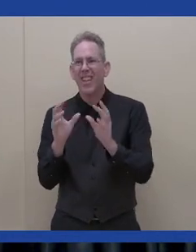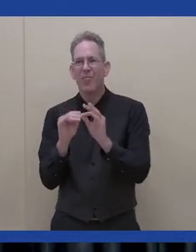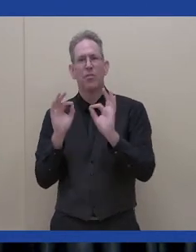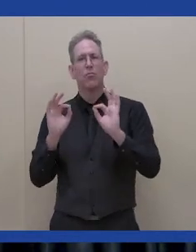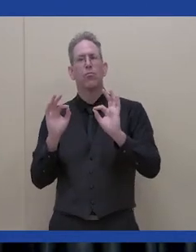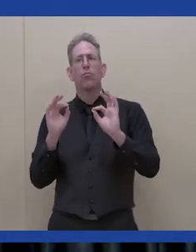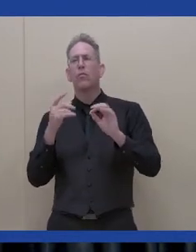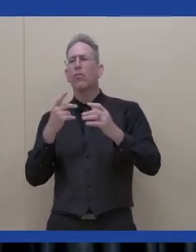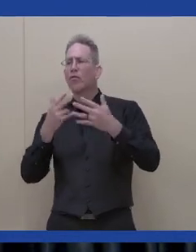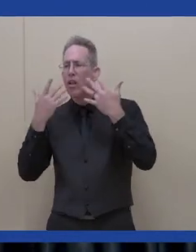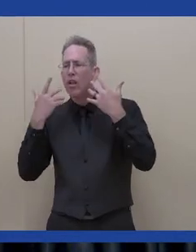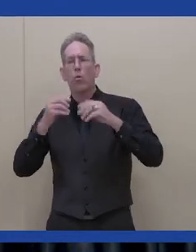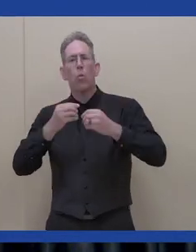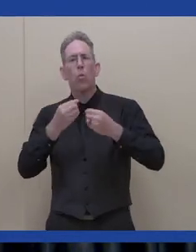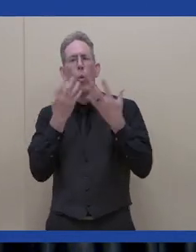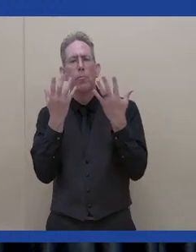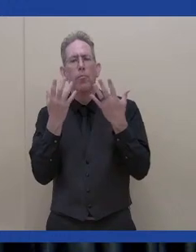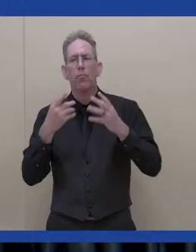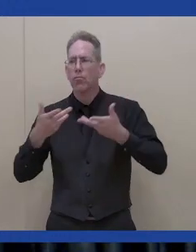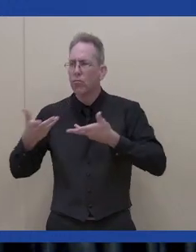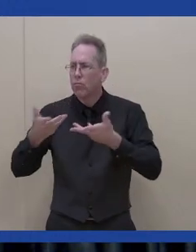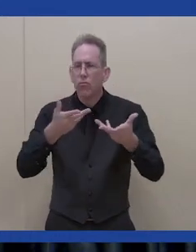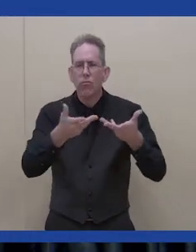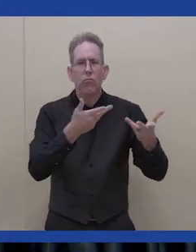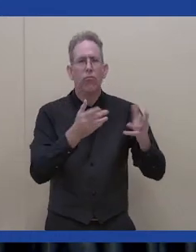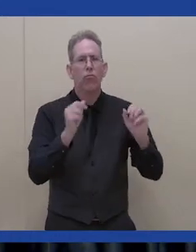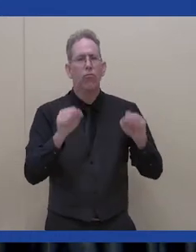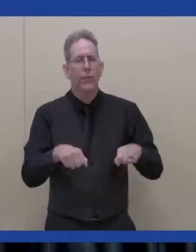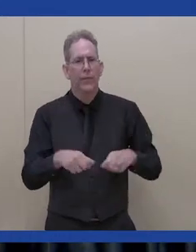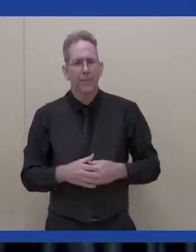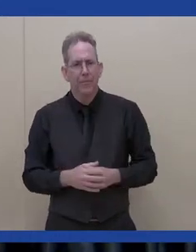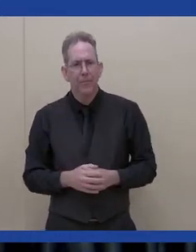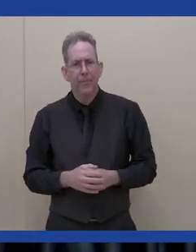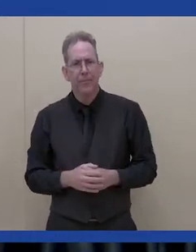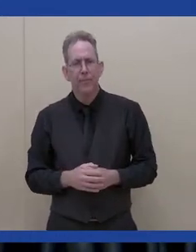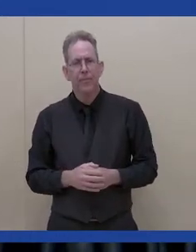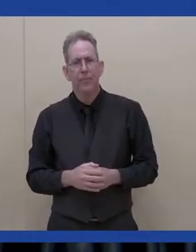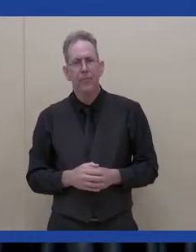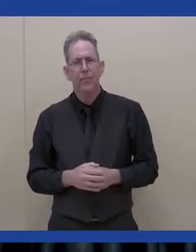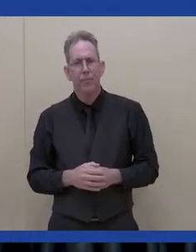community, and I ask all of my colleagues here to work together towards that common cause.